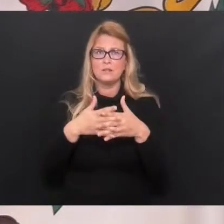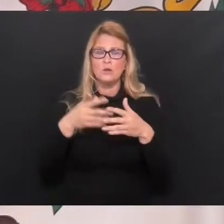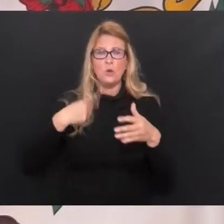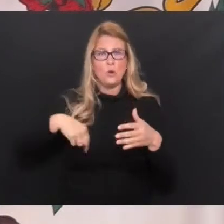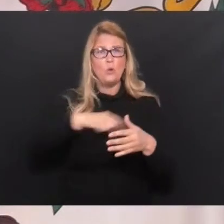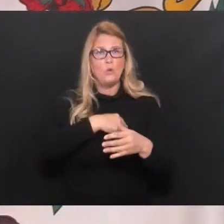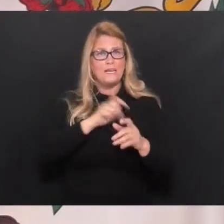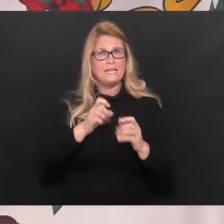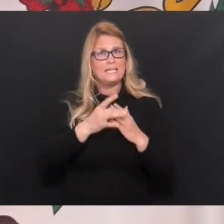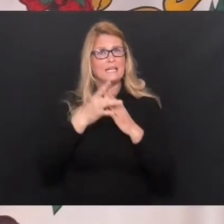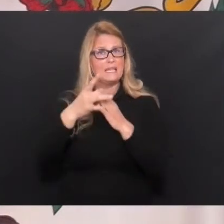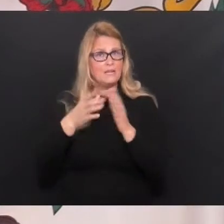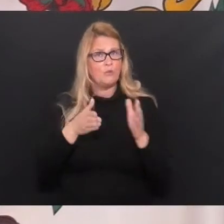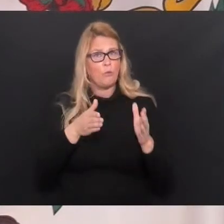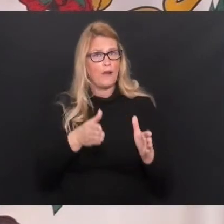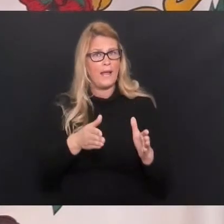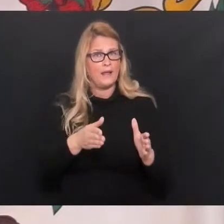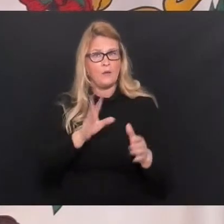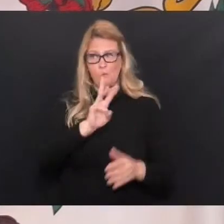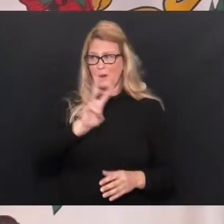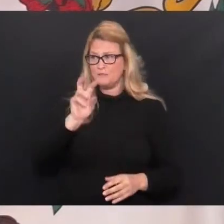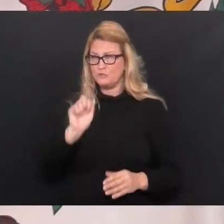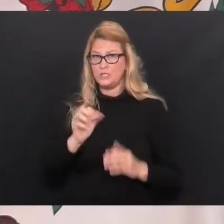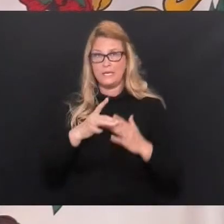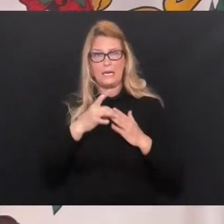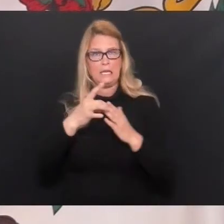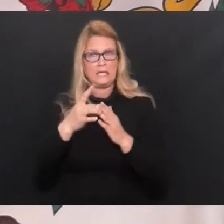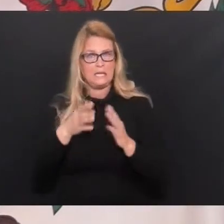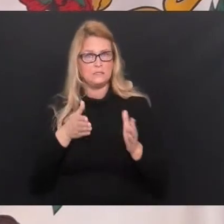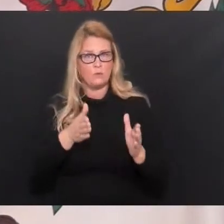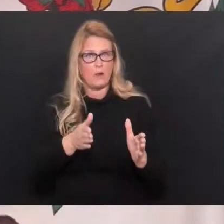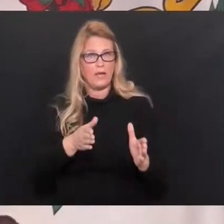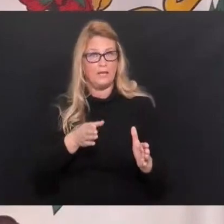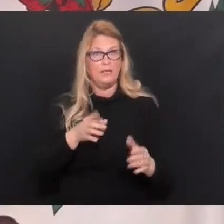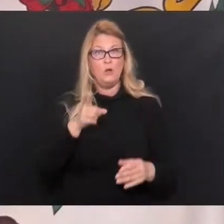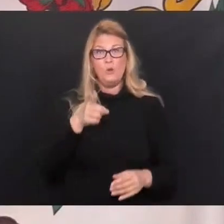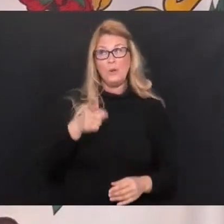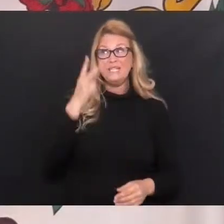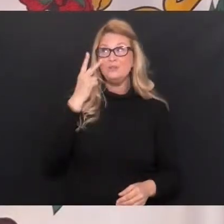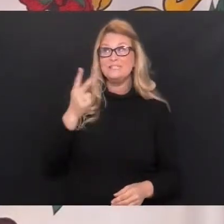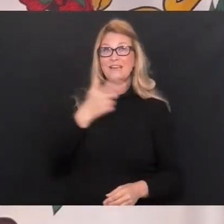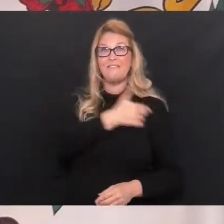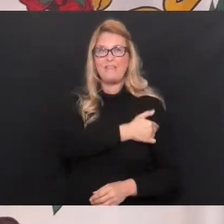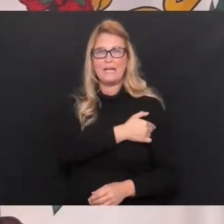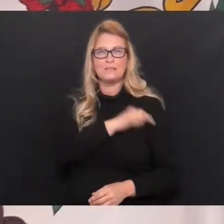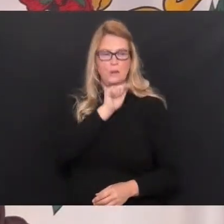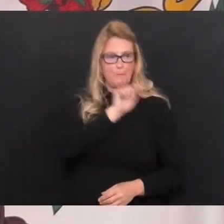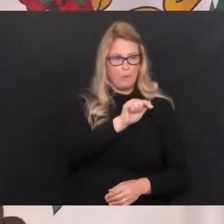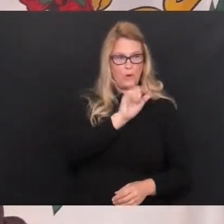Absolutely. When you're looking at a vaccine that is a